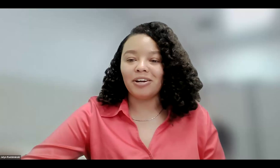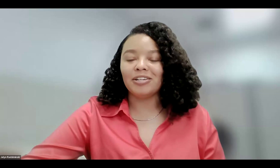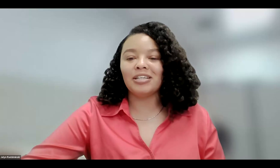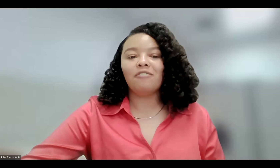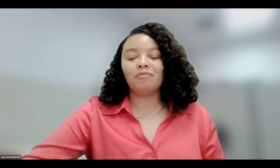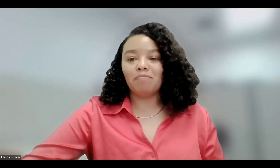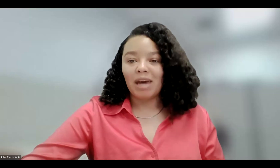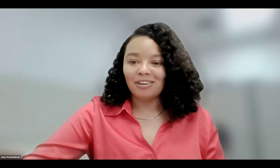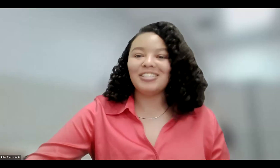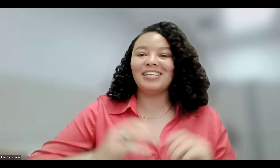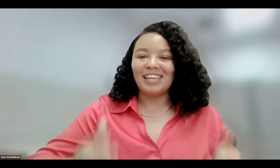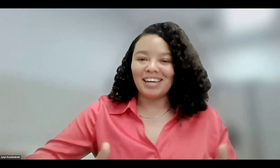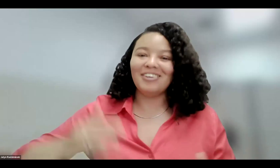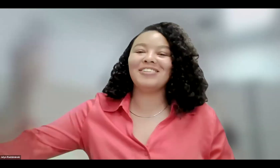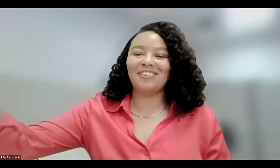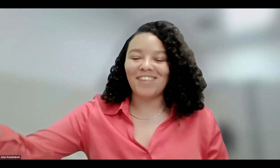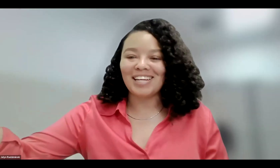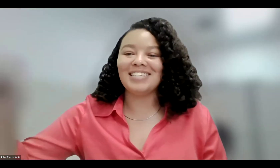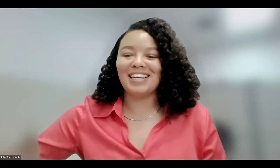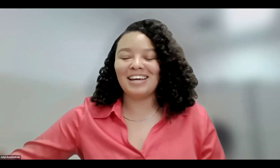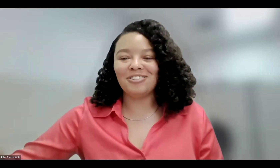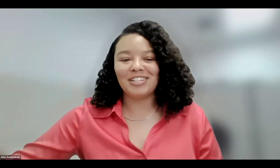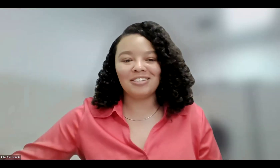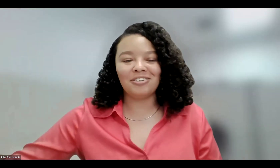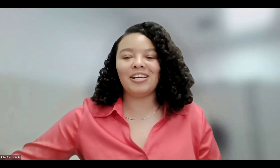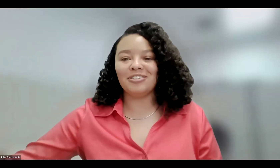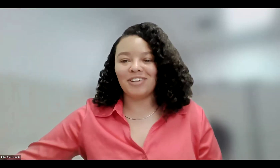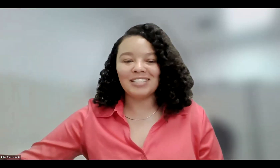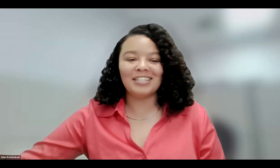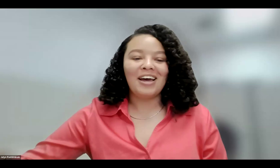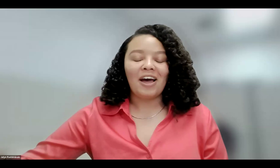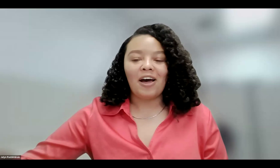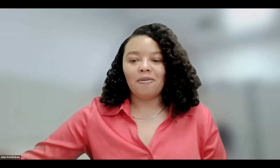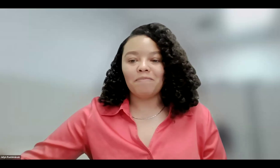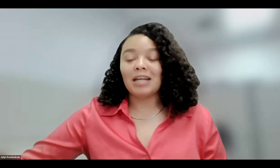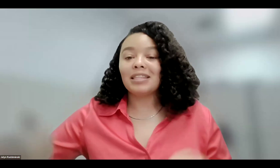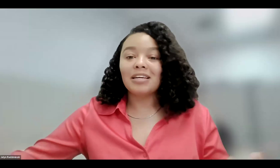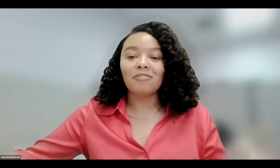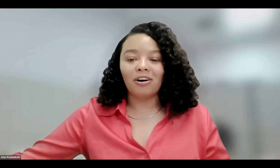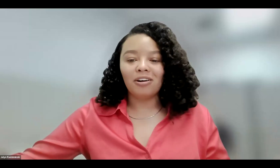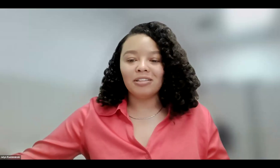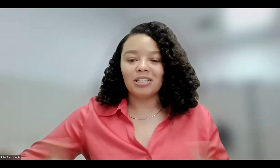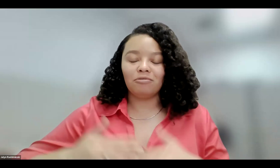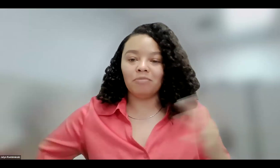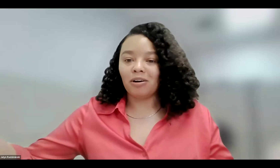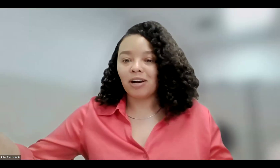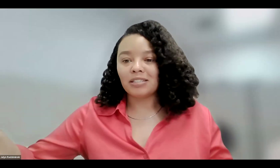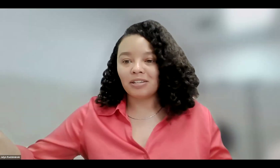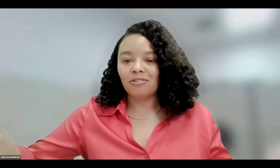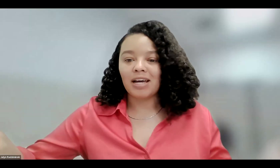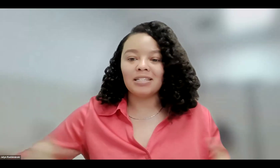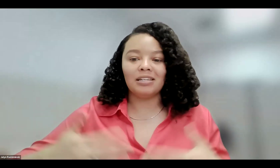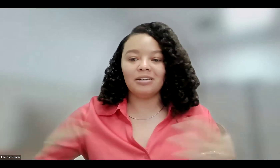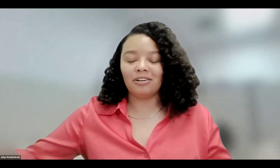speakers, from the panel to the keynote to Megan's introductory address. And thank you all just from across